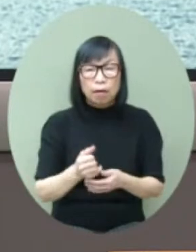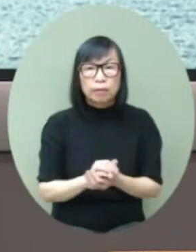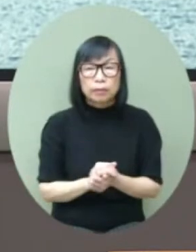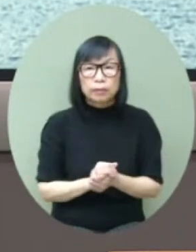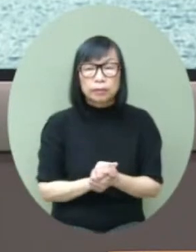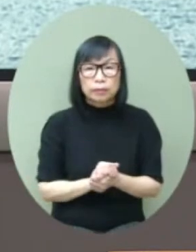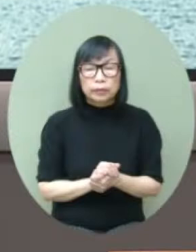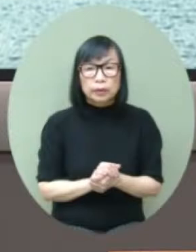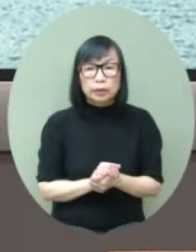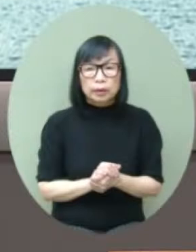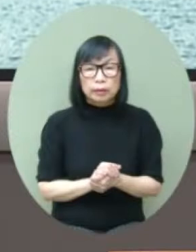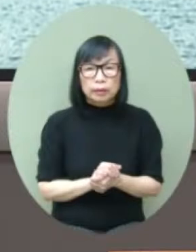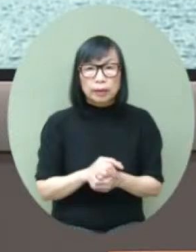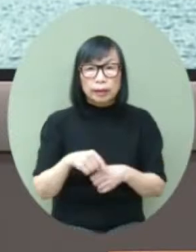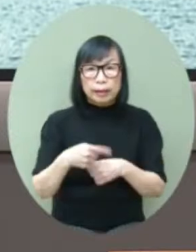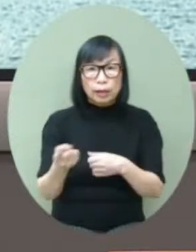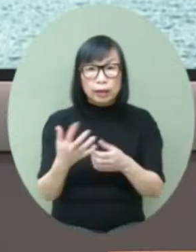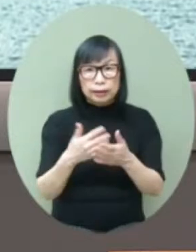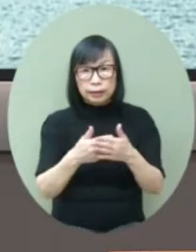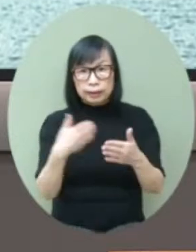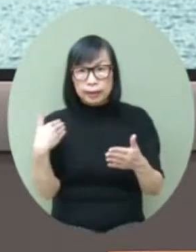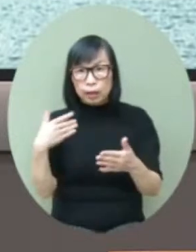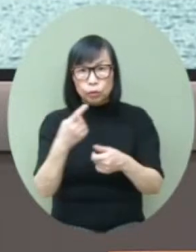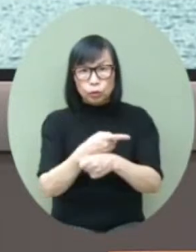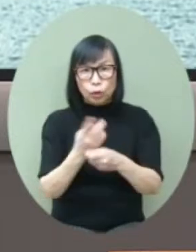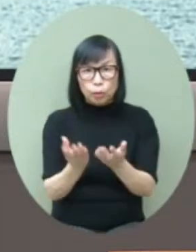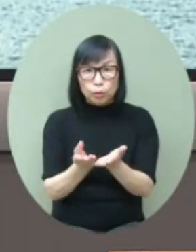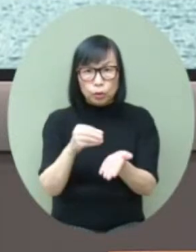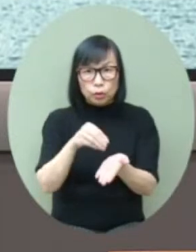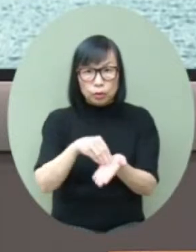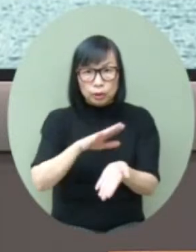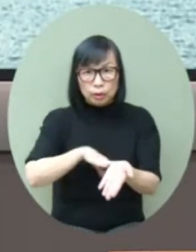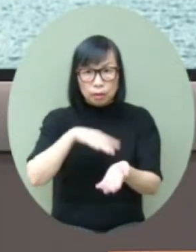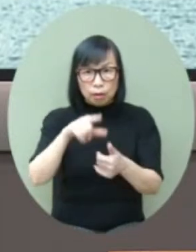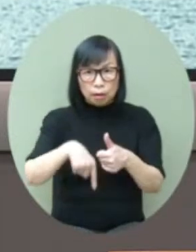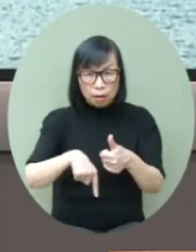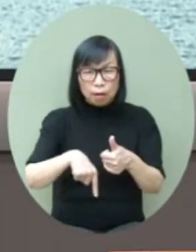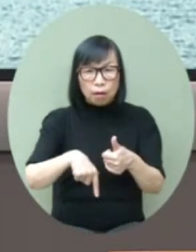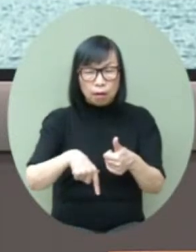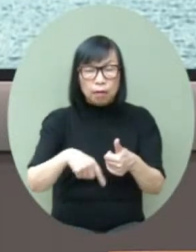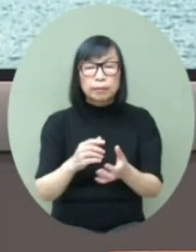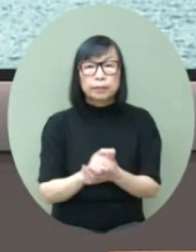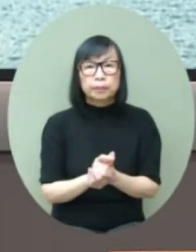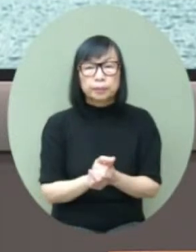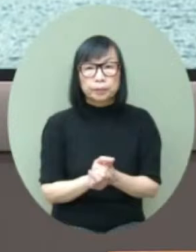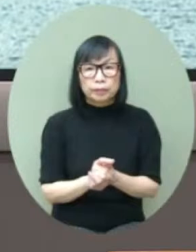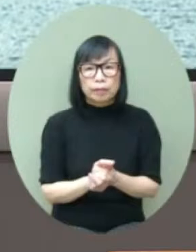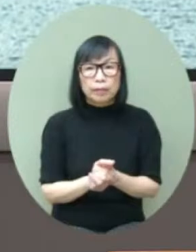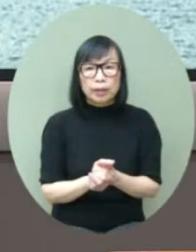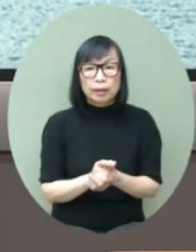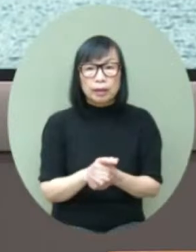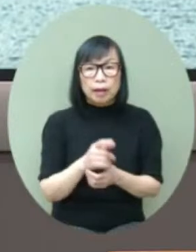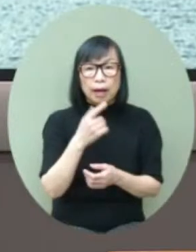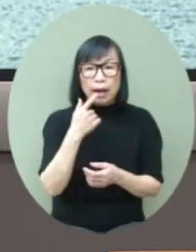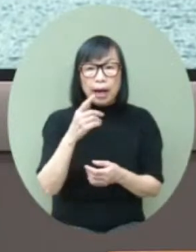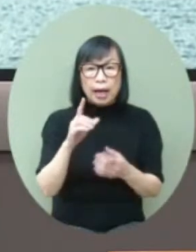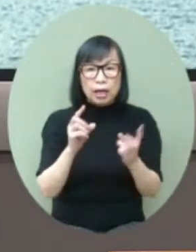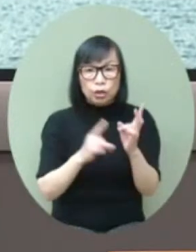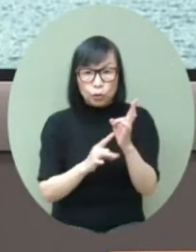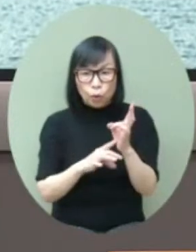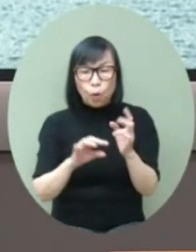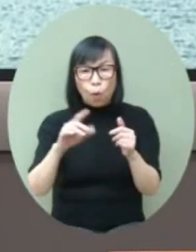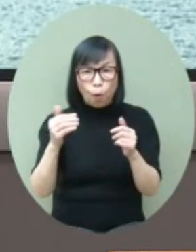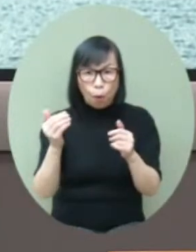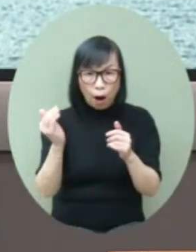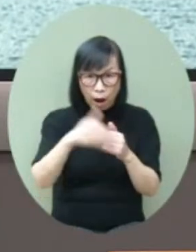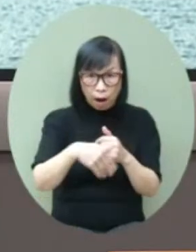LH796, arriving on January the 6th. There are some preliminary positive cases that have become